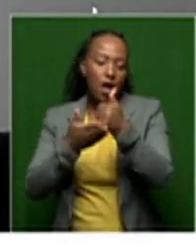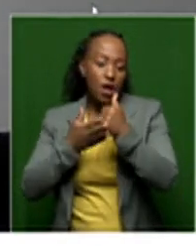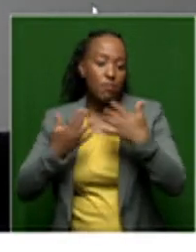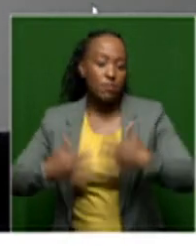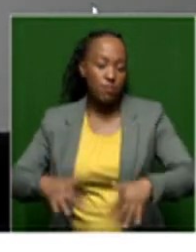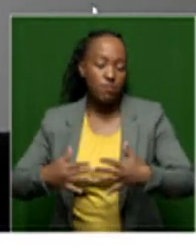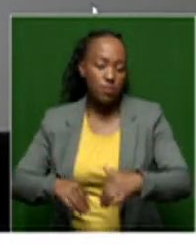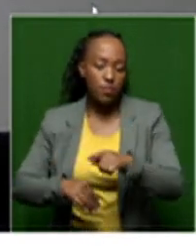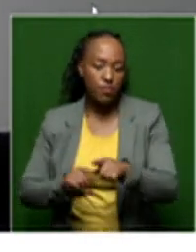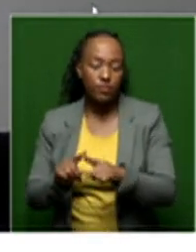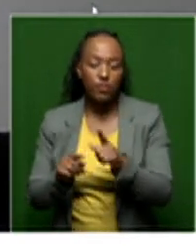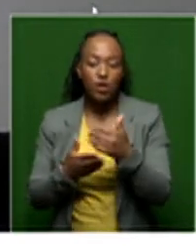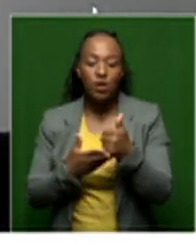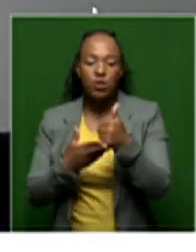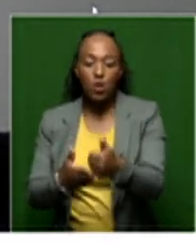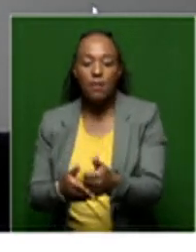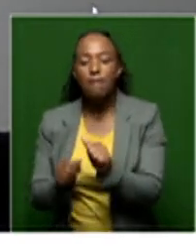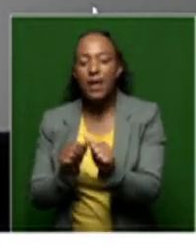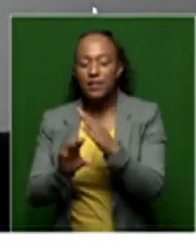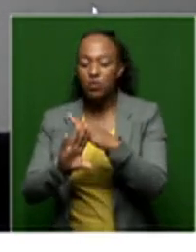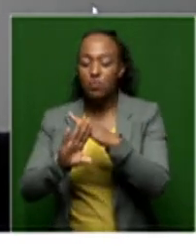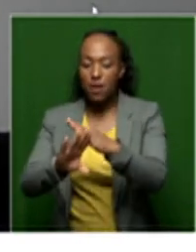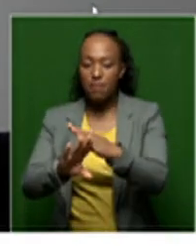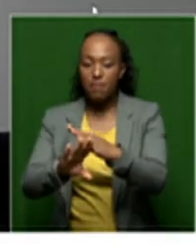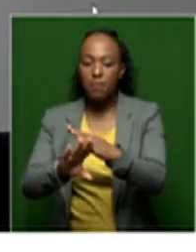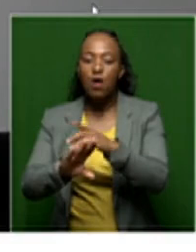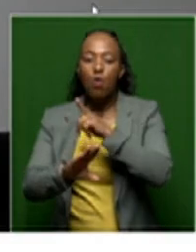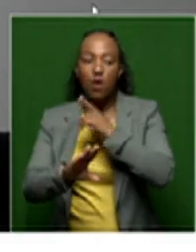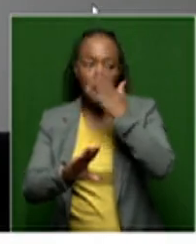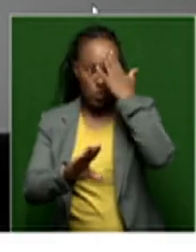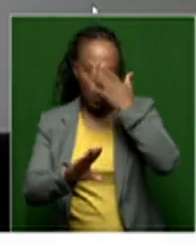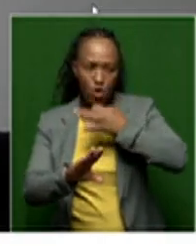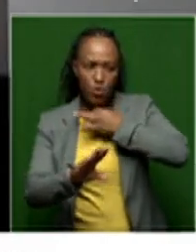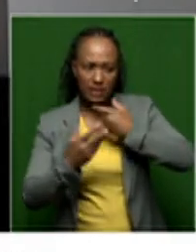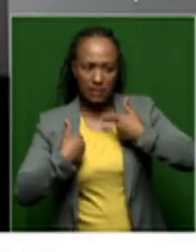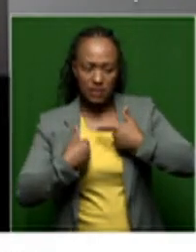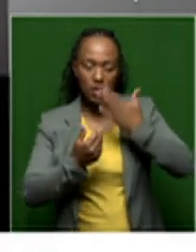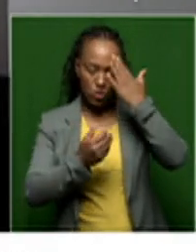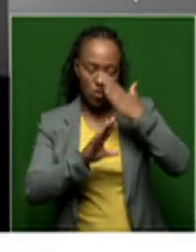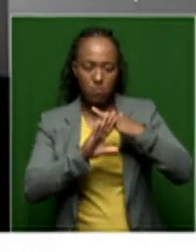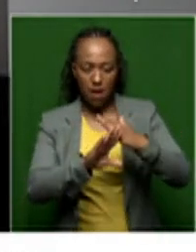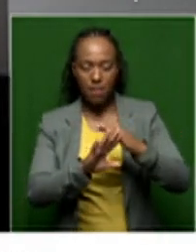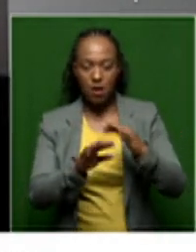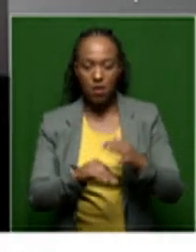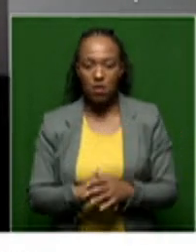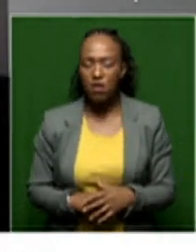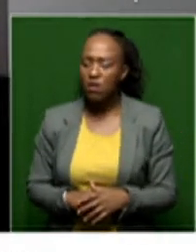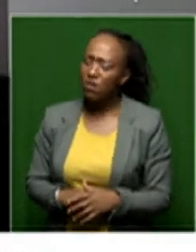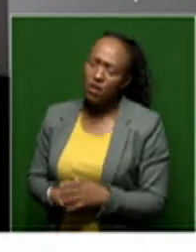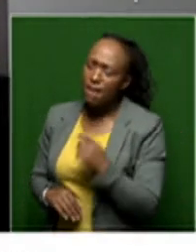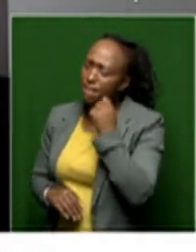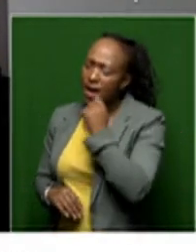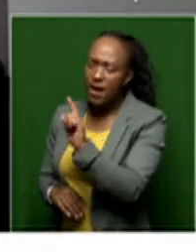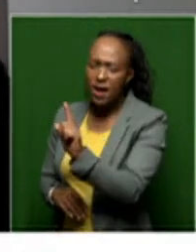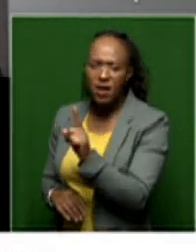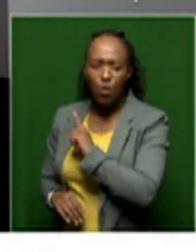and because prevention is better than cure. If you know your risk, you are able to do something about it. Yeah. What about men? We haven't touched on men at all